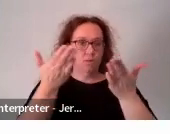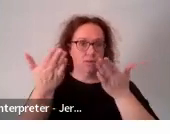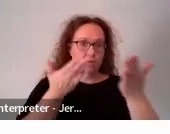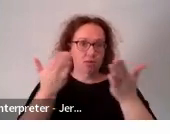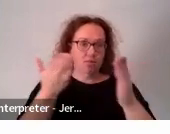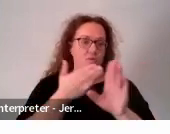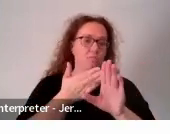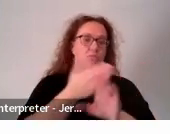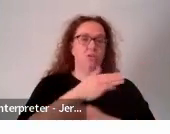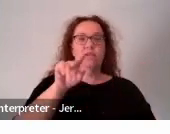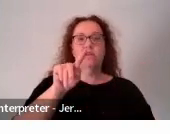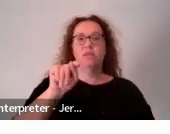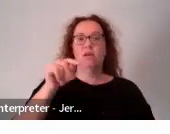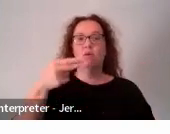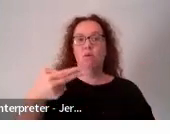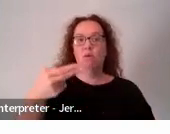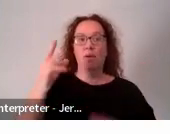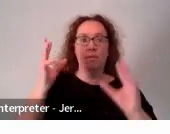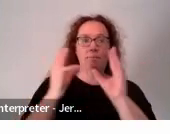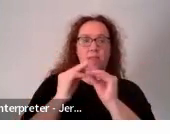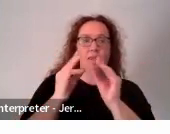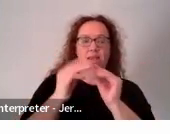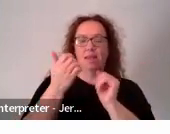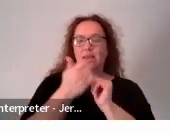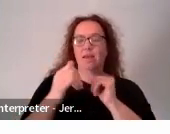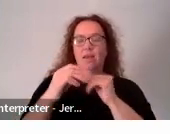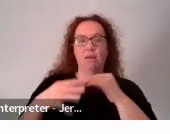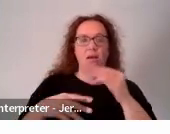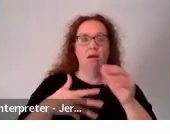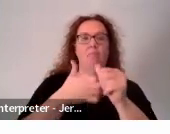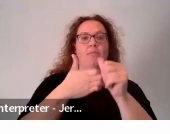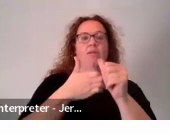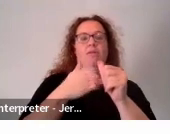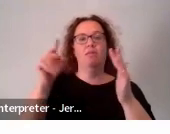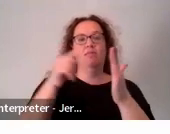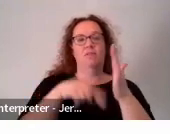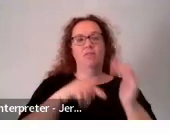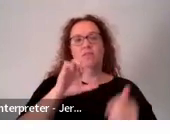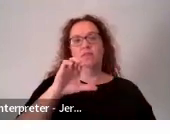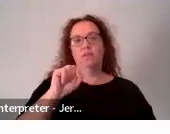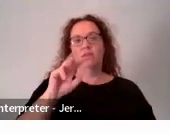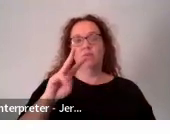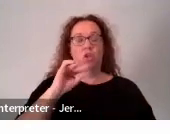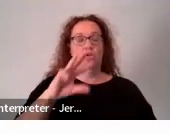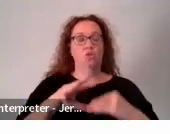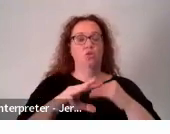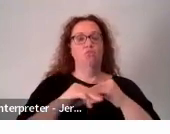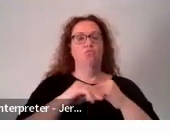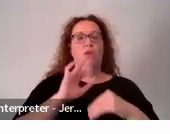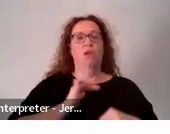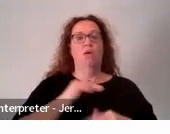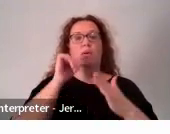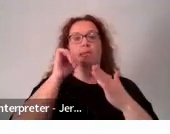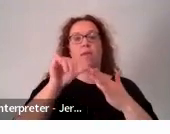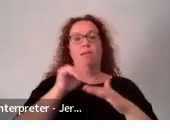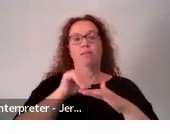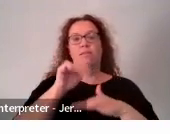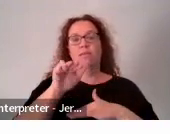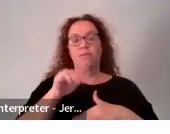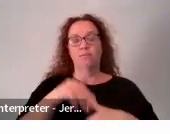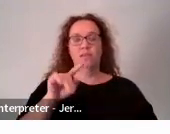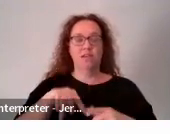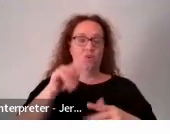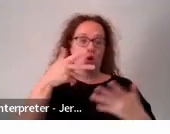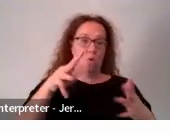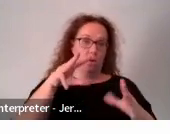town halls, really any and all updates related to the CSW. And you can join our mailing list. I imagine most of you are already part of it,